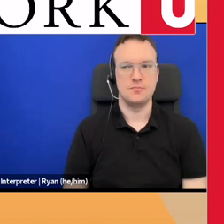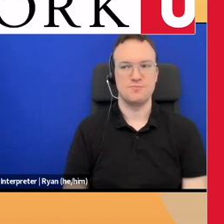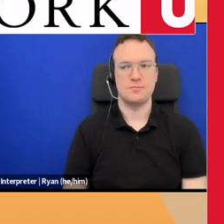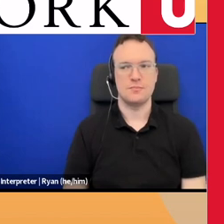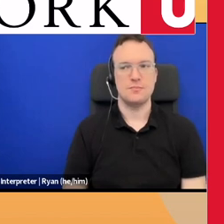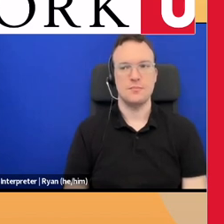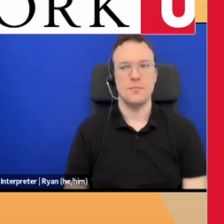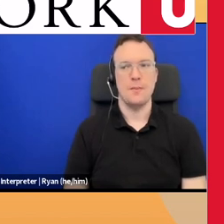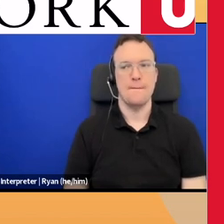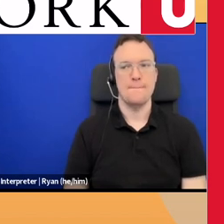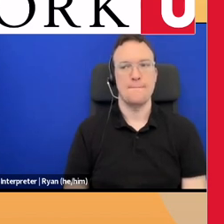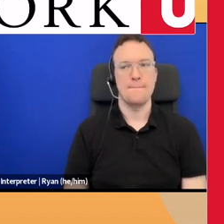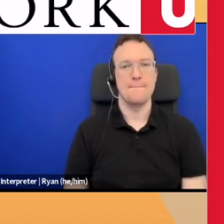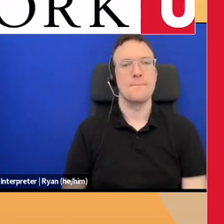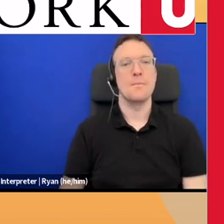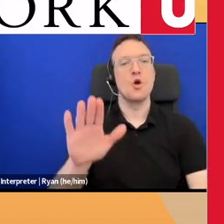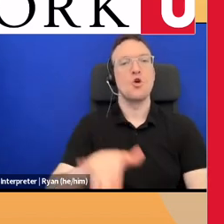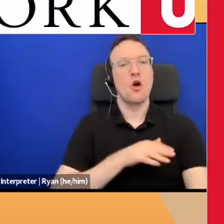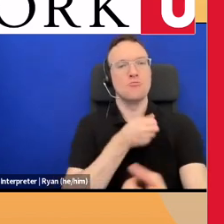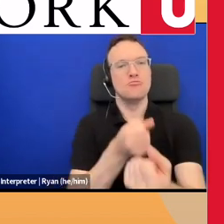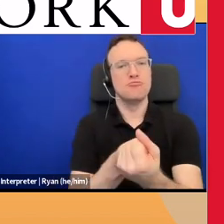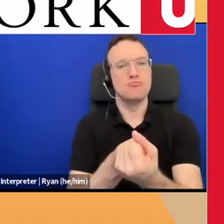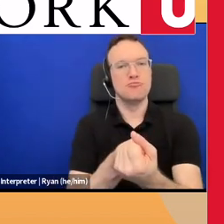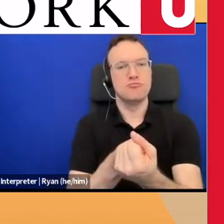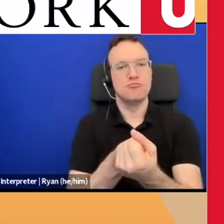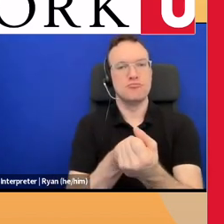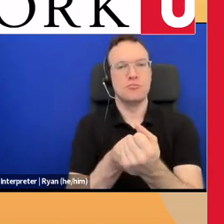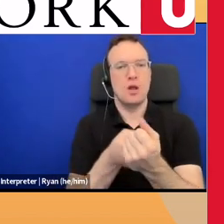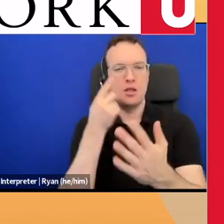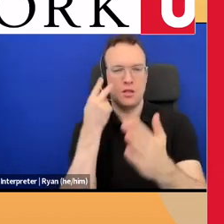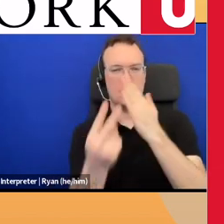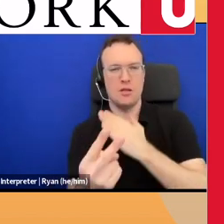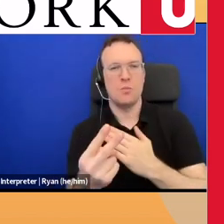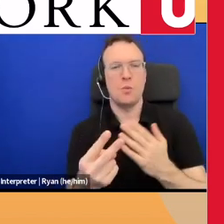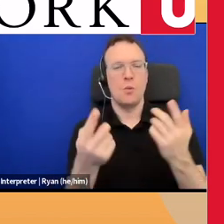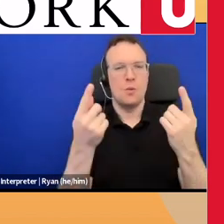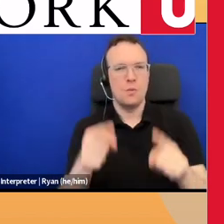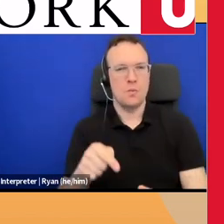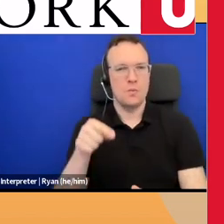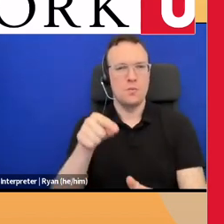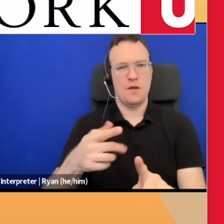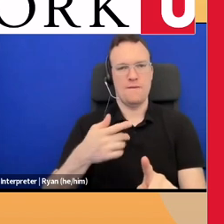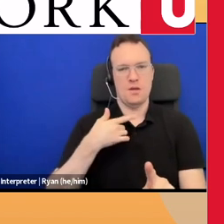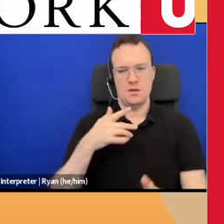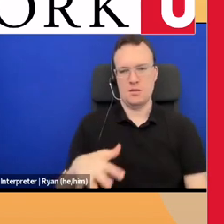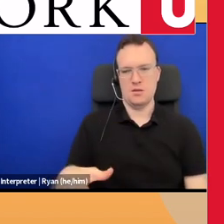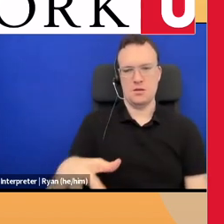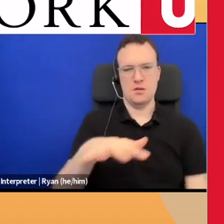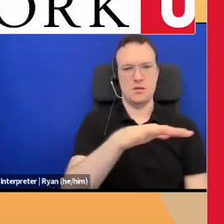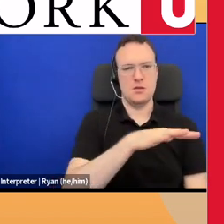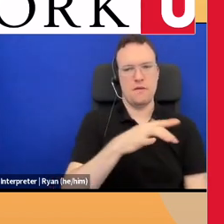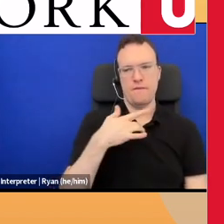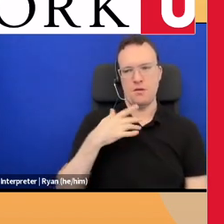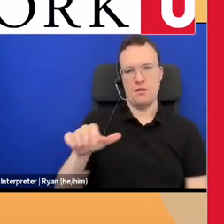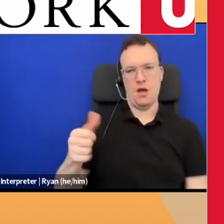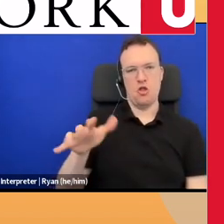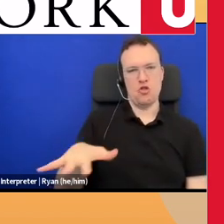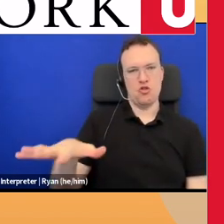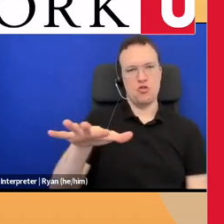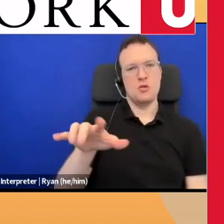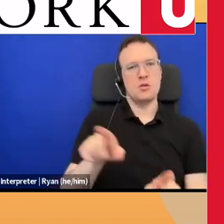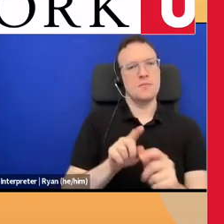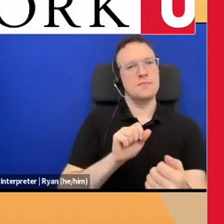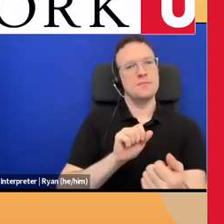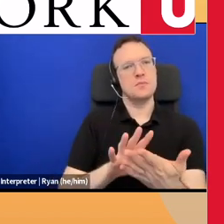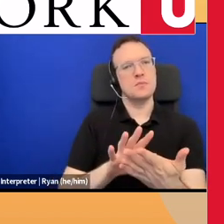The call to solidarity anticipates its object. It fills the space of otherness in just the same way